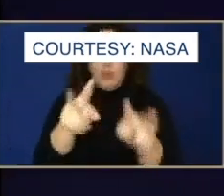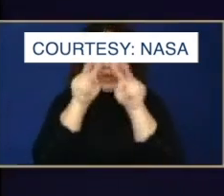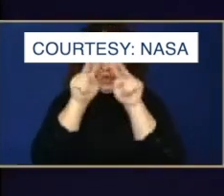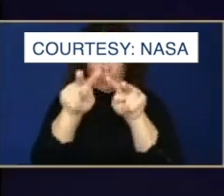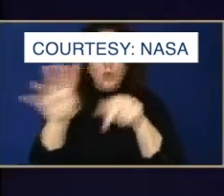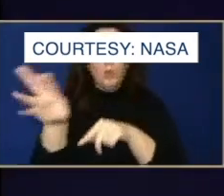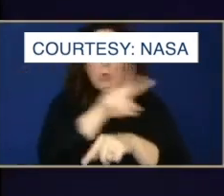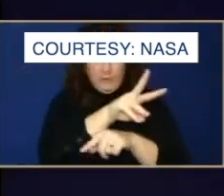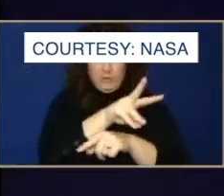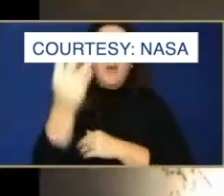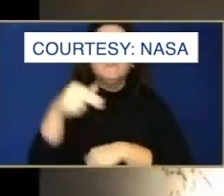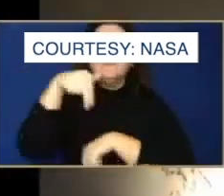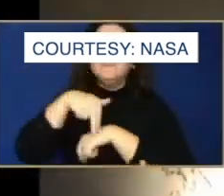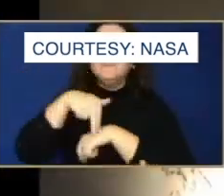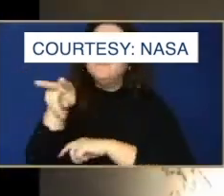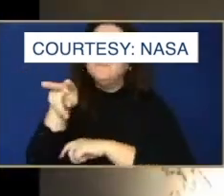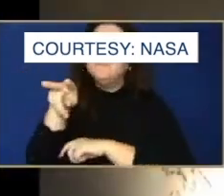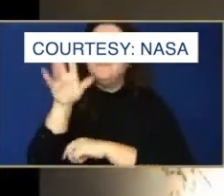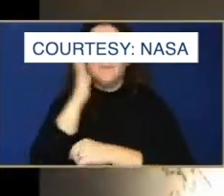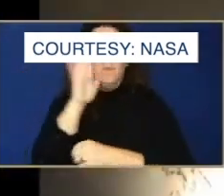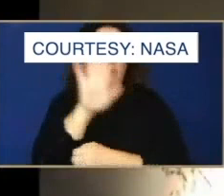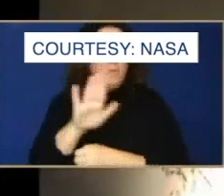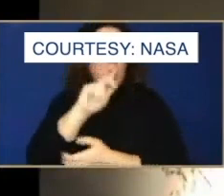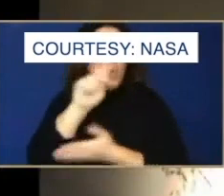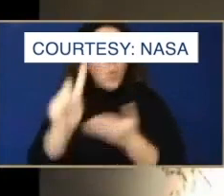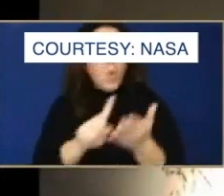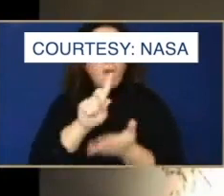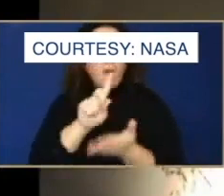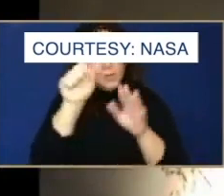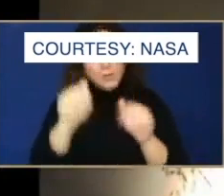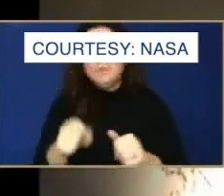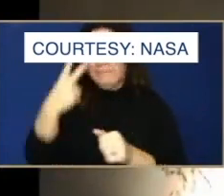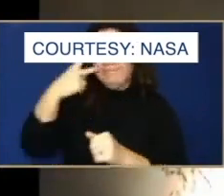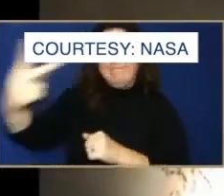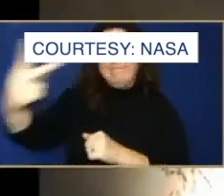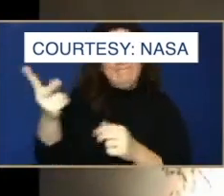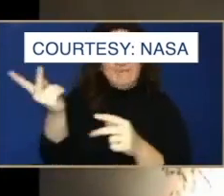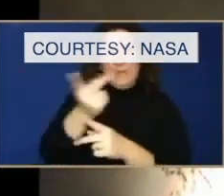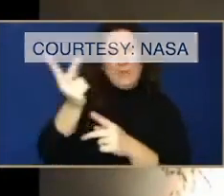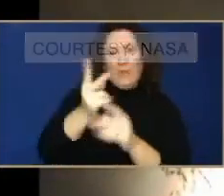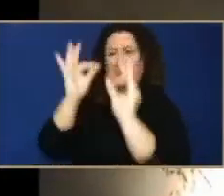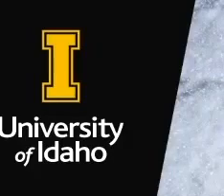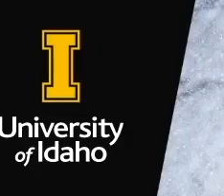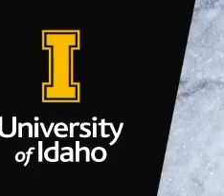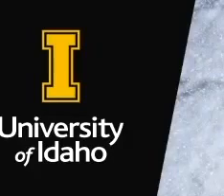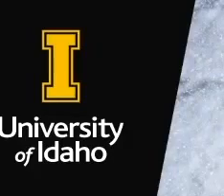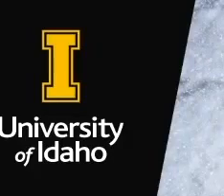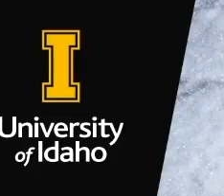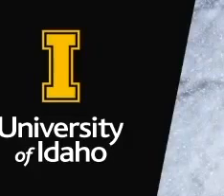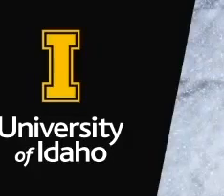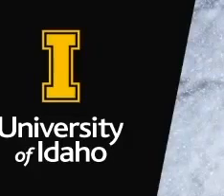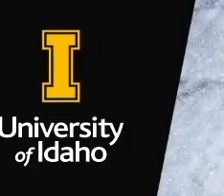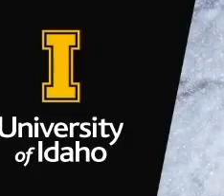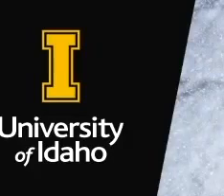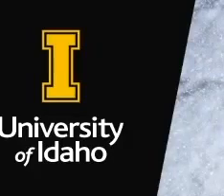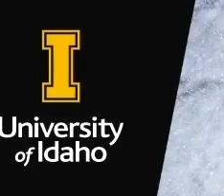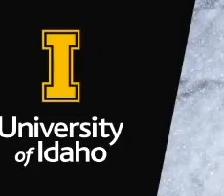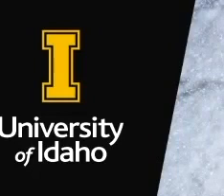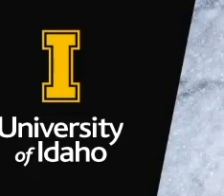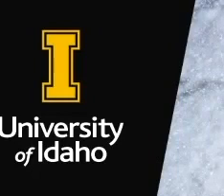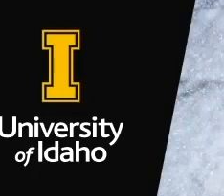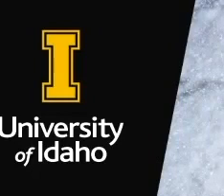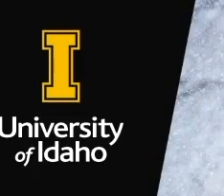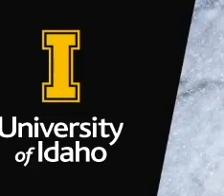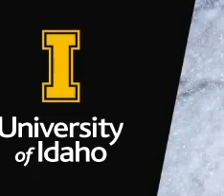fifth of the diameter of the full moon. A once-in-a-lifetime view. The last time that Jupiter and Saturn were this close together was, you know, back when